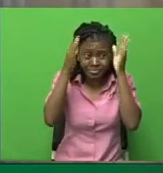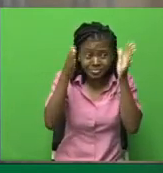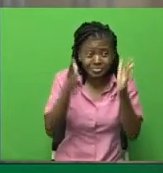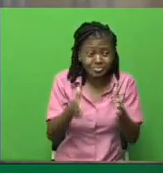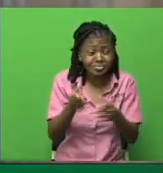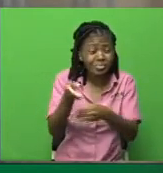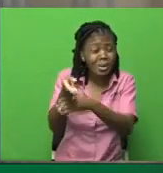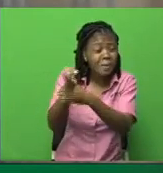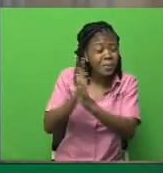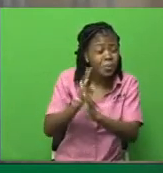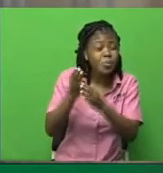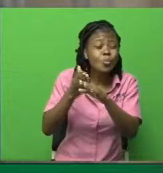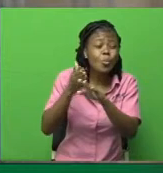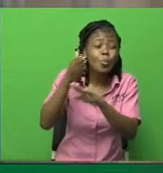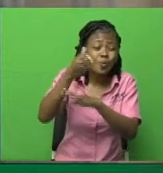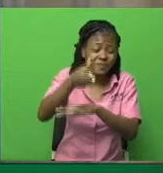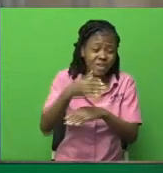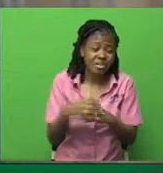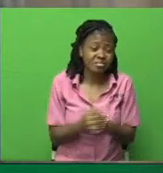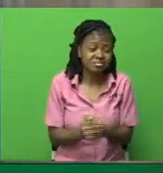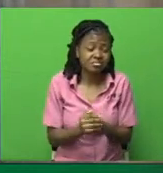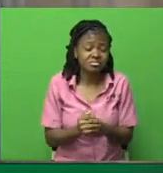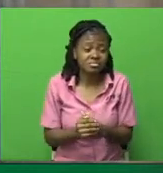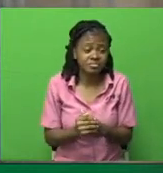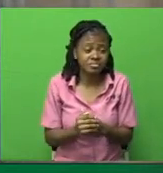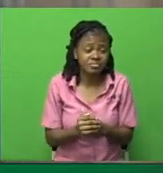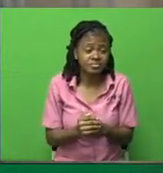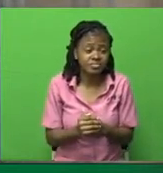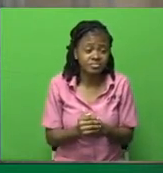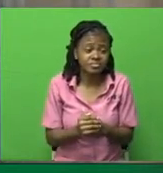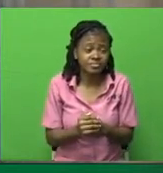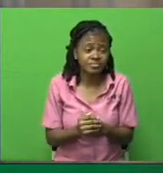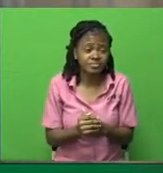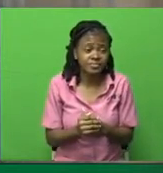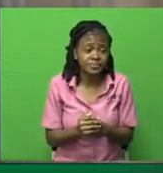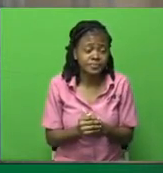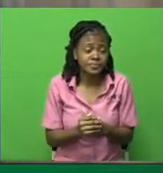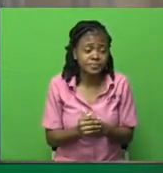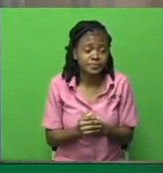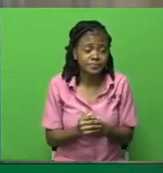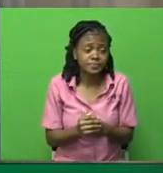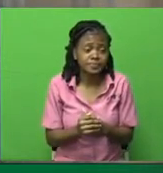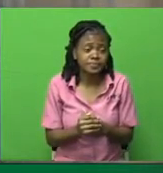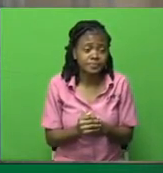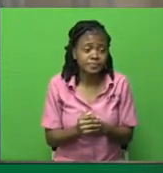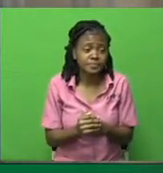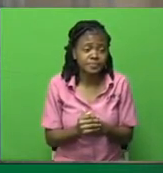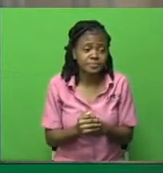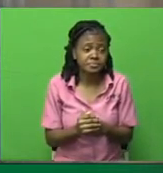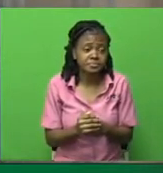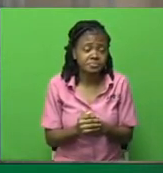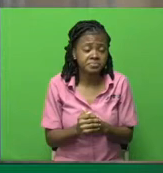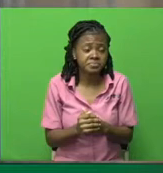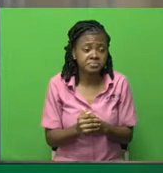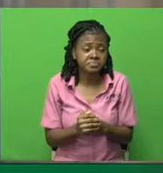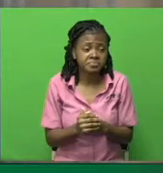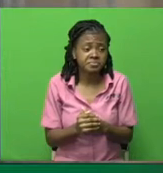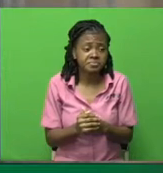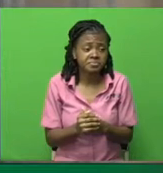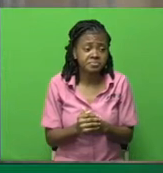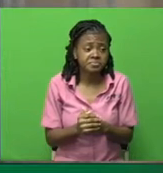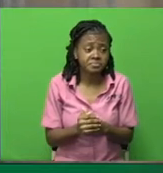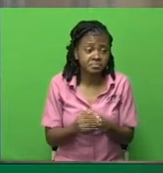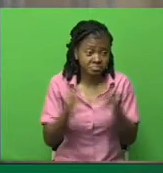came to Parliament by Finance Acts 20 up to 2017. he came at